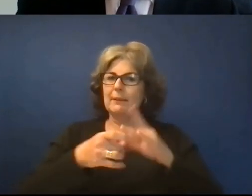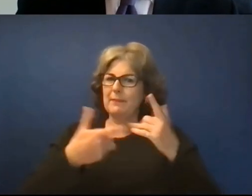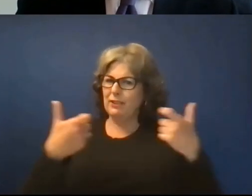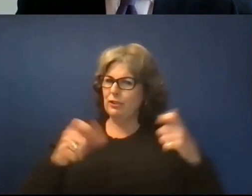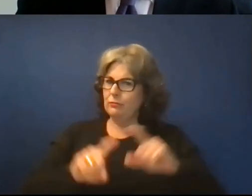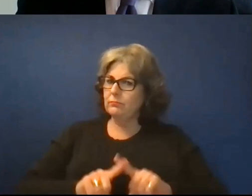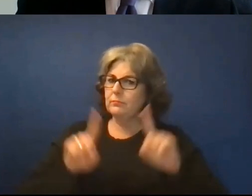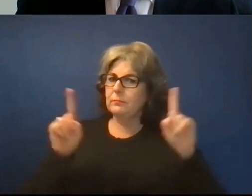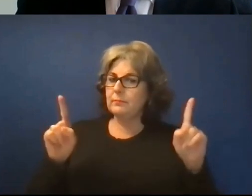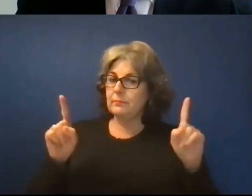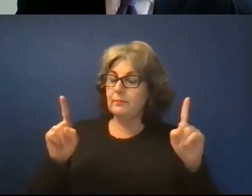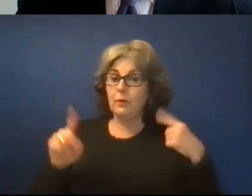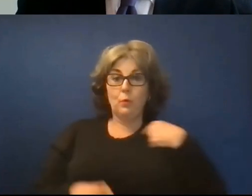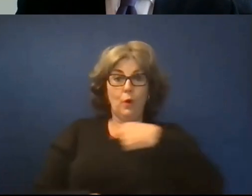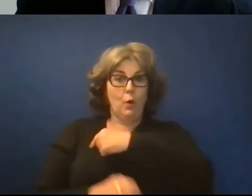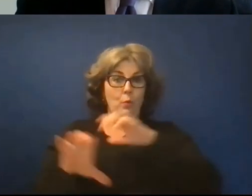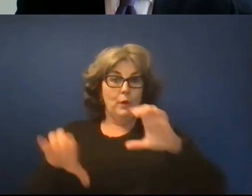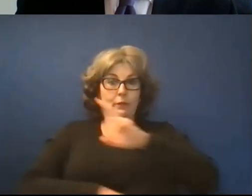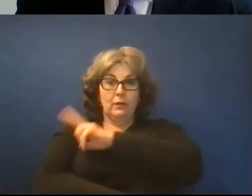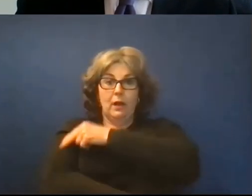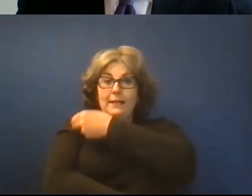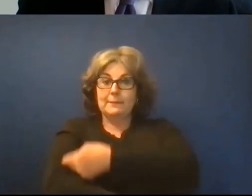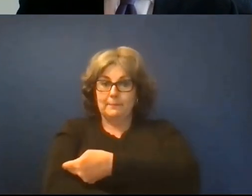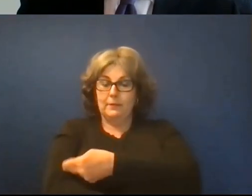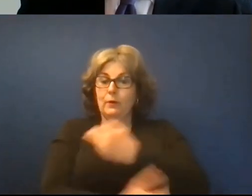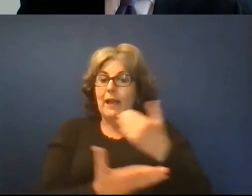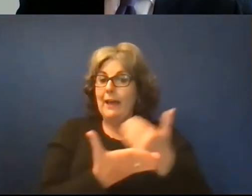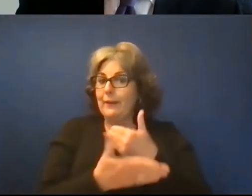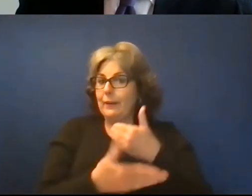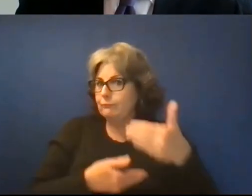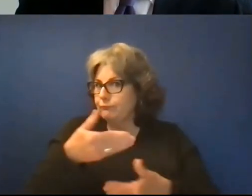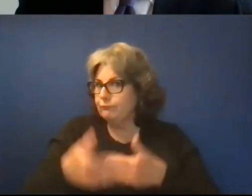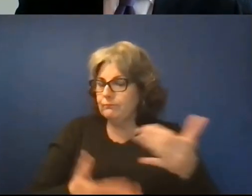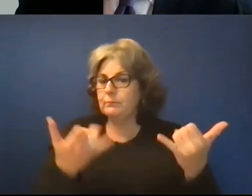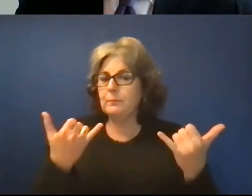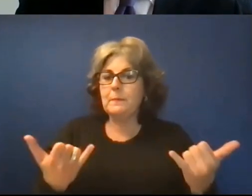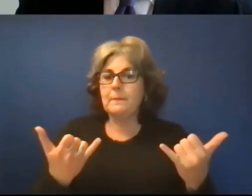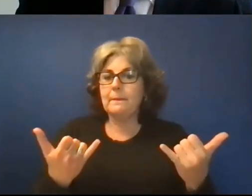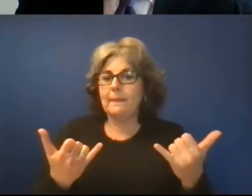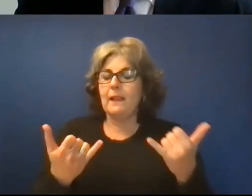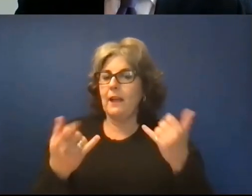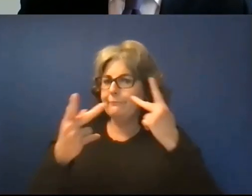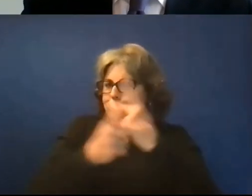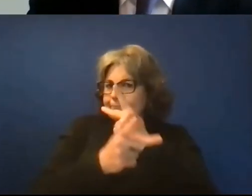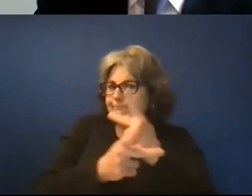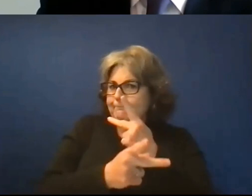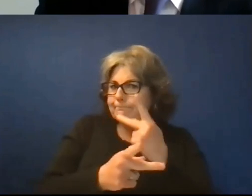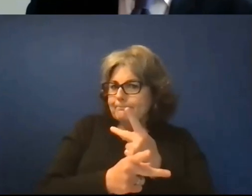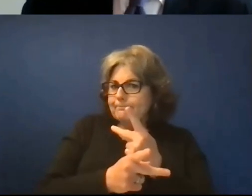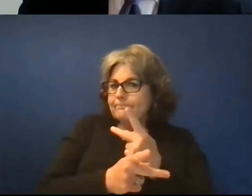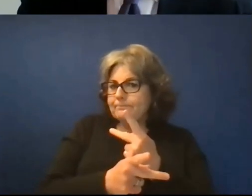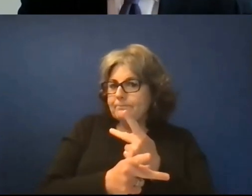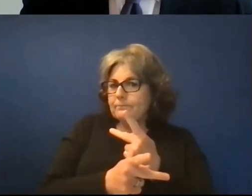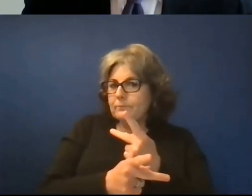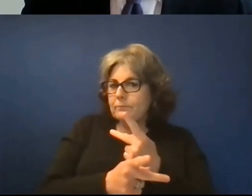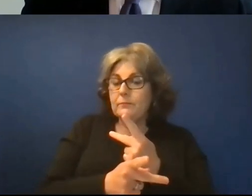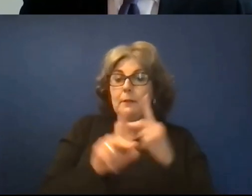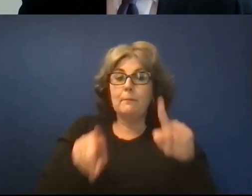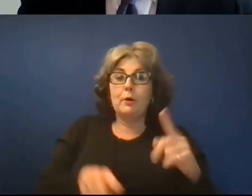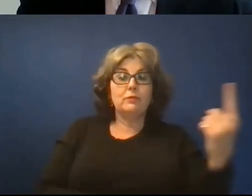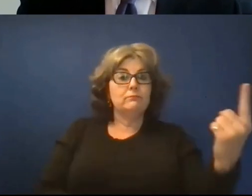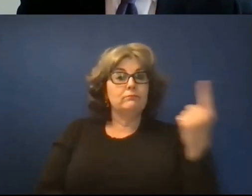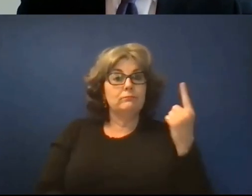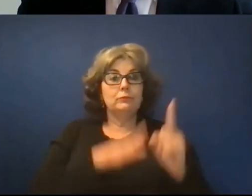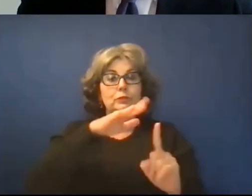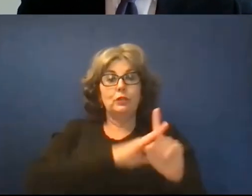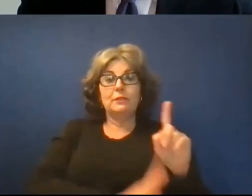And part of what we do, we have a whole new process of triaging patients, which is, you know, they come into the ER and